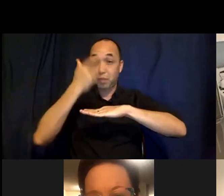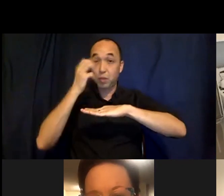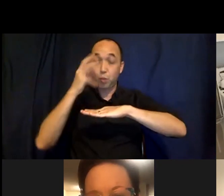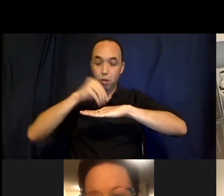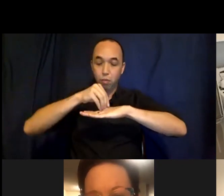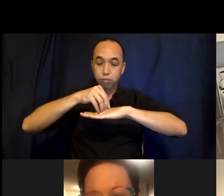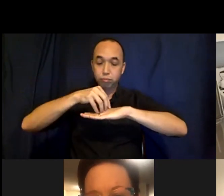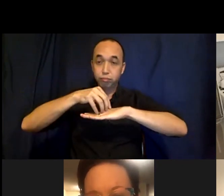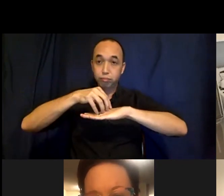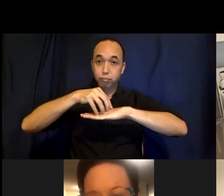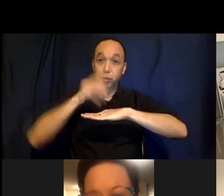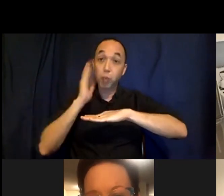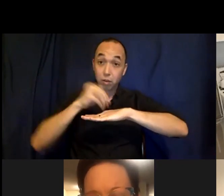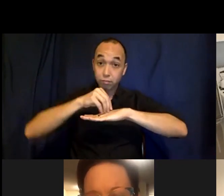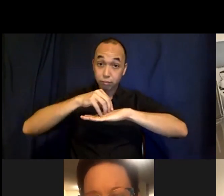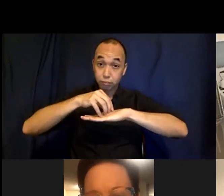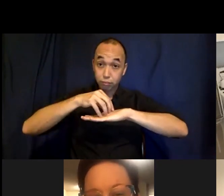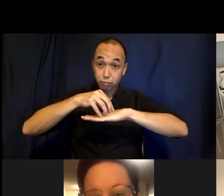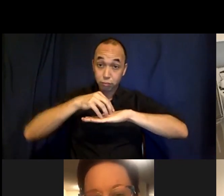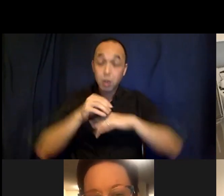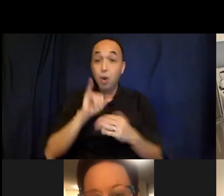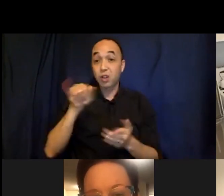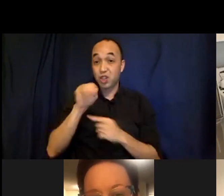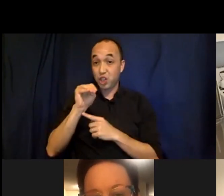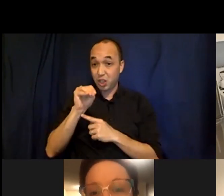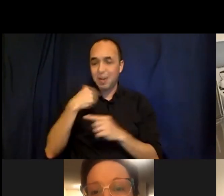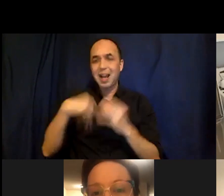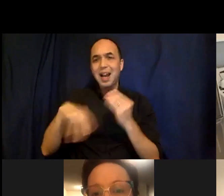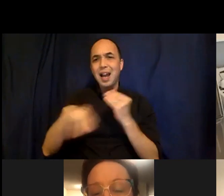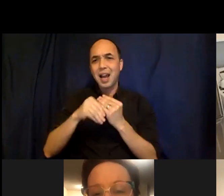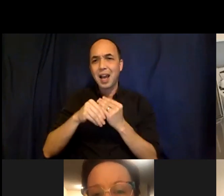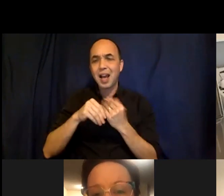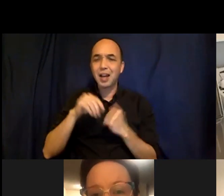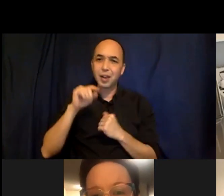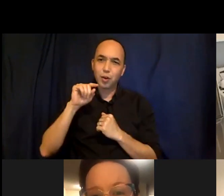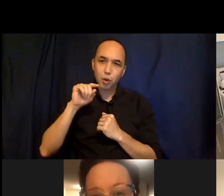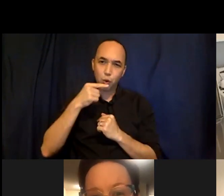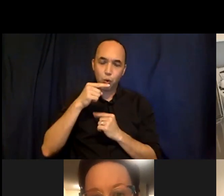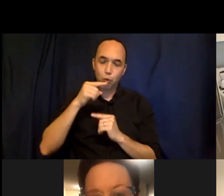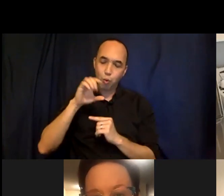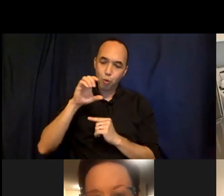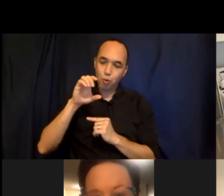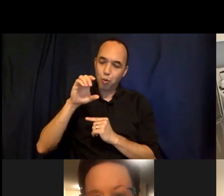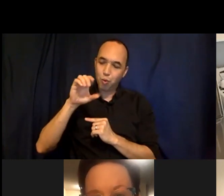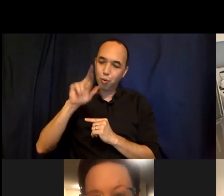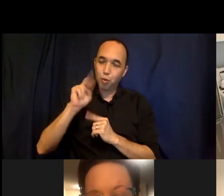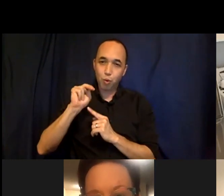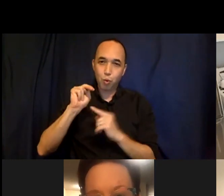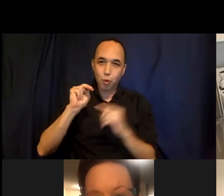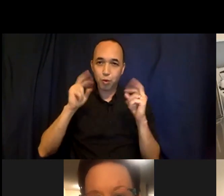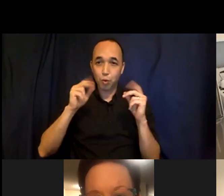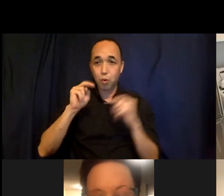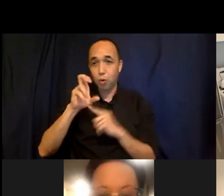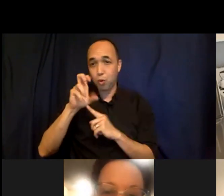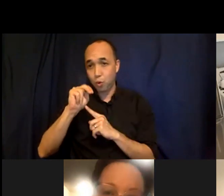jam today. I'm using cornstarch to thicken it, but it's still going to spread a little. So we're going to put it in the center. We're also going to do